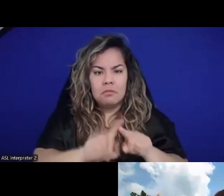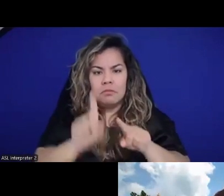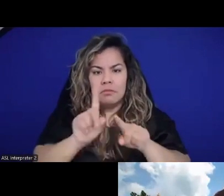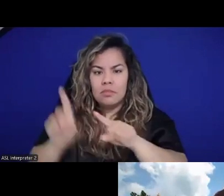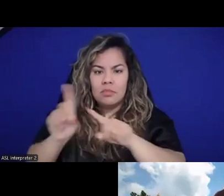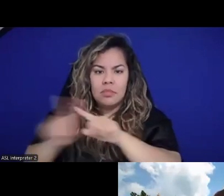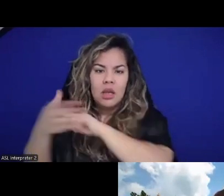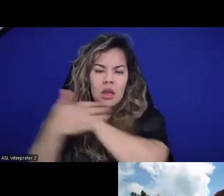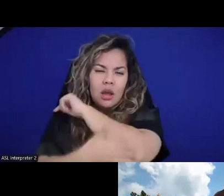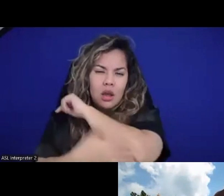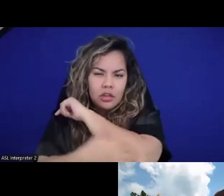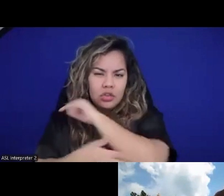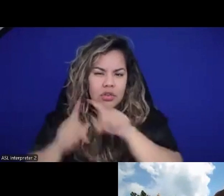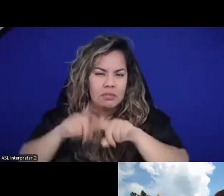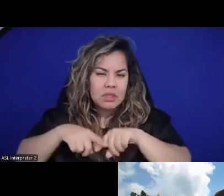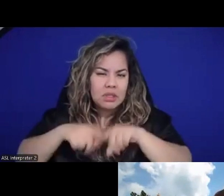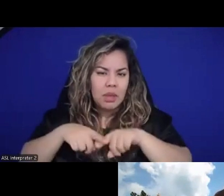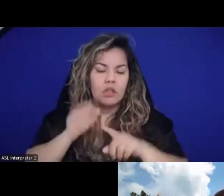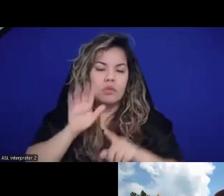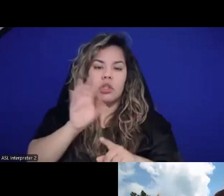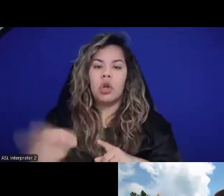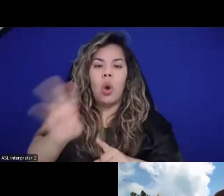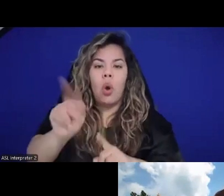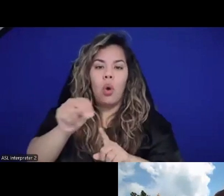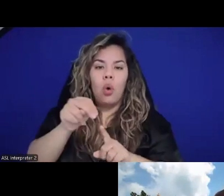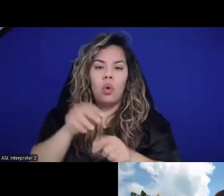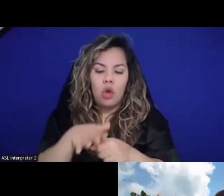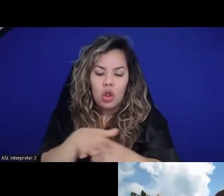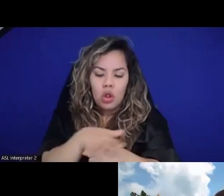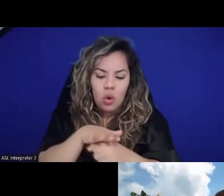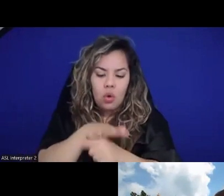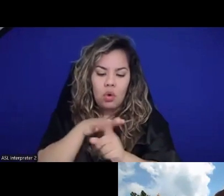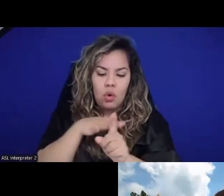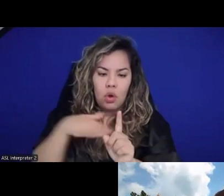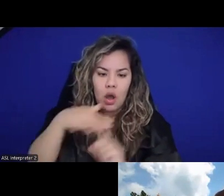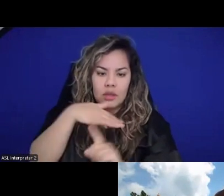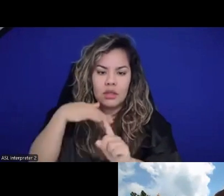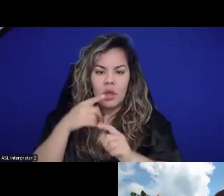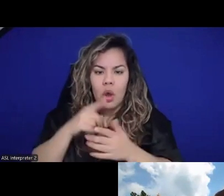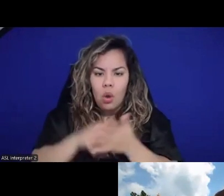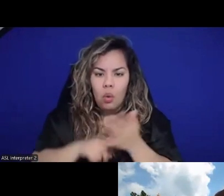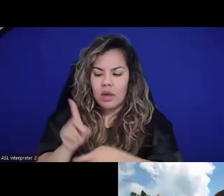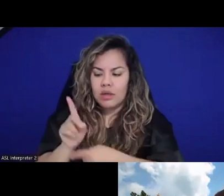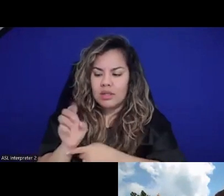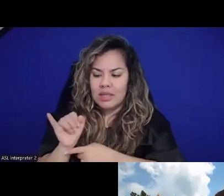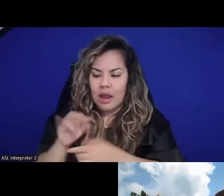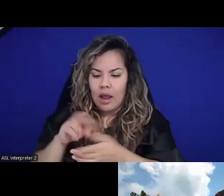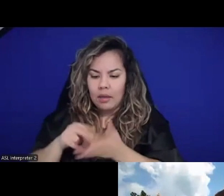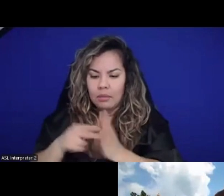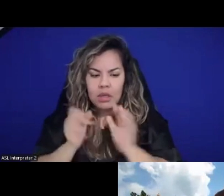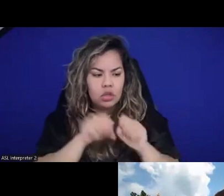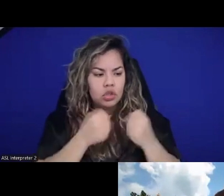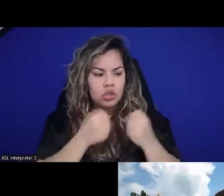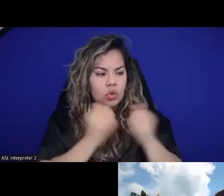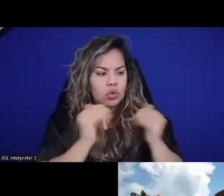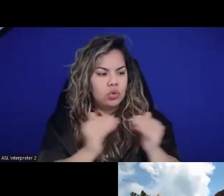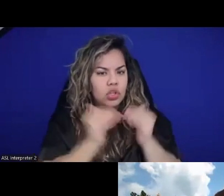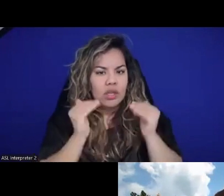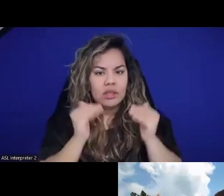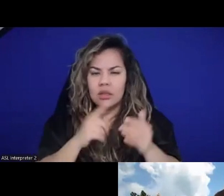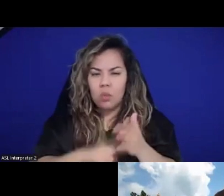own local context, what does diversity, equity, inclusion mean, or social justice mean? And we